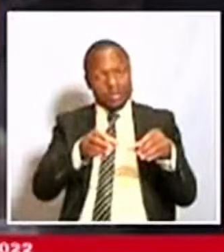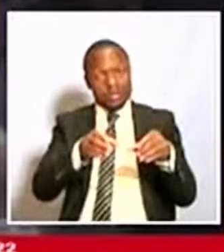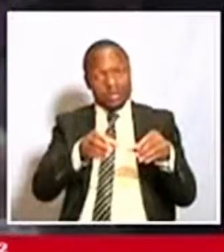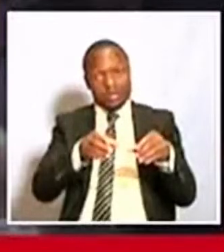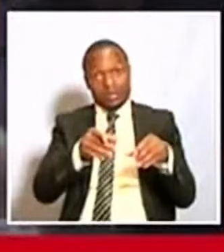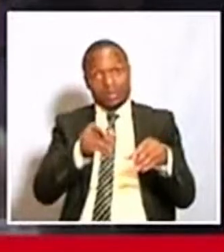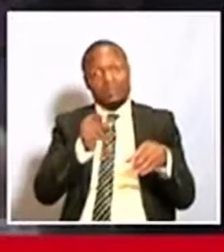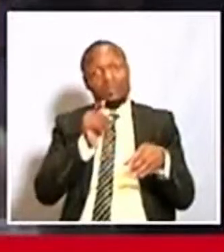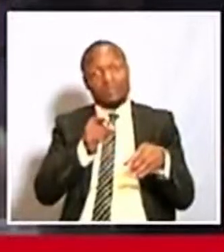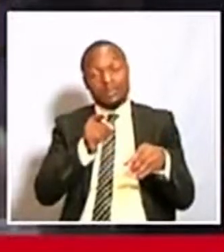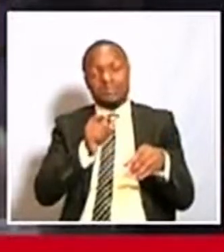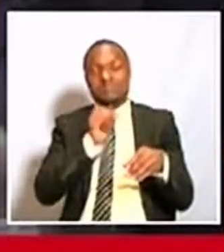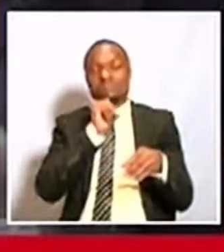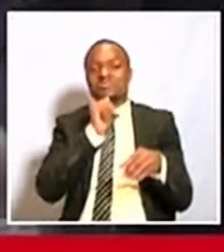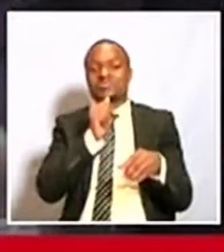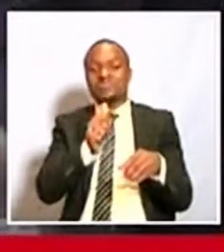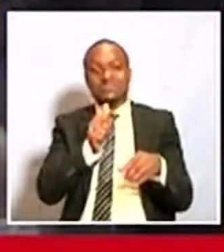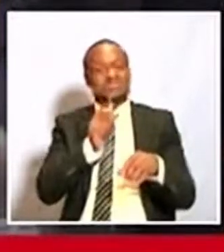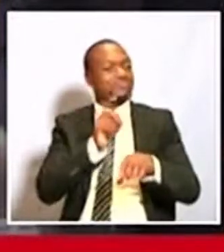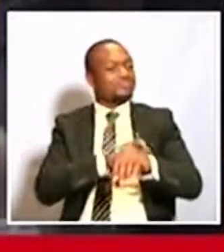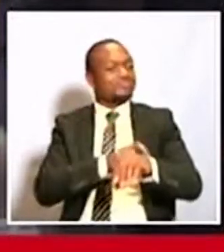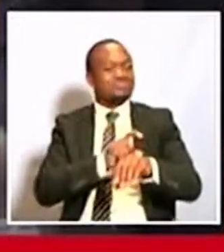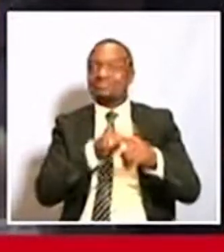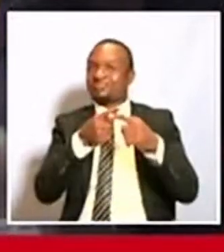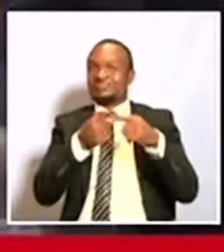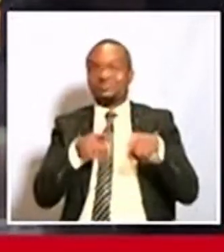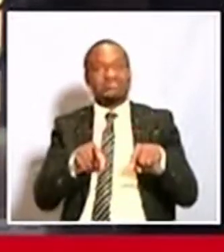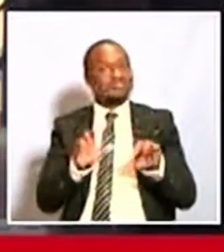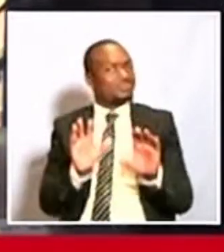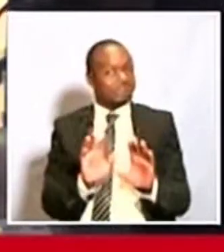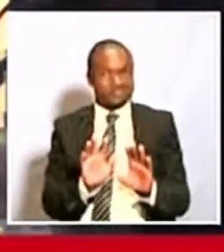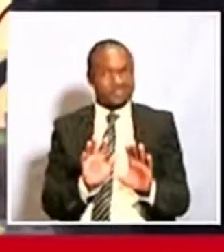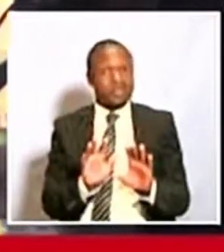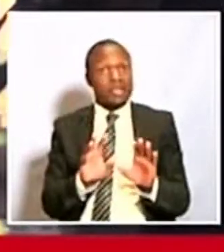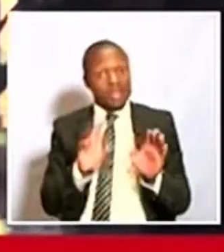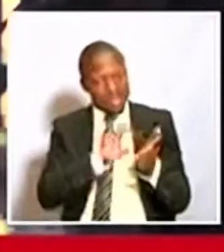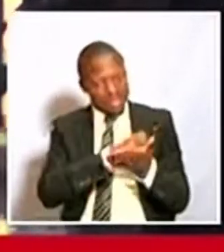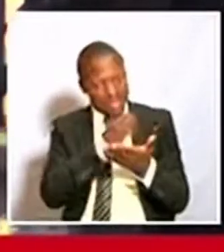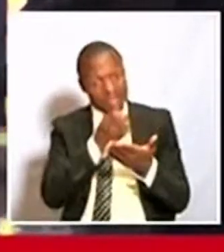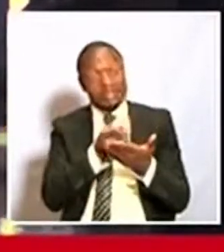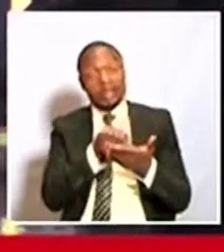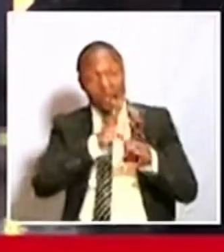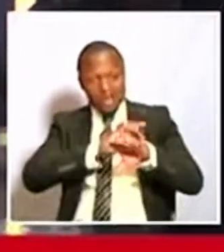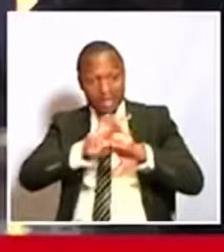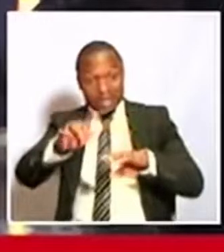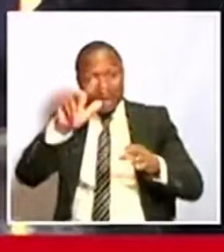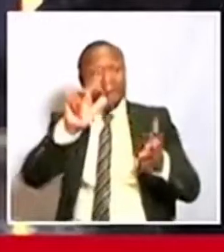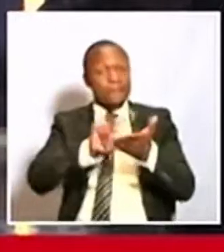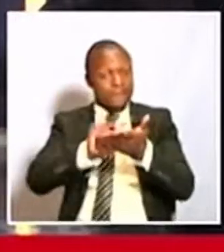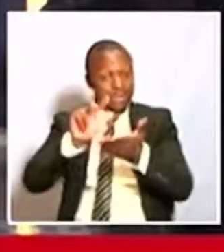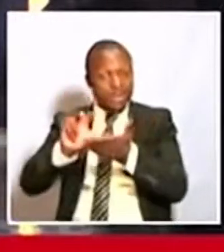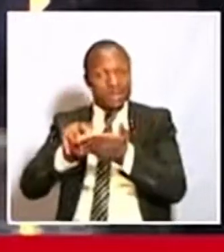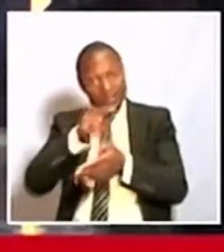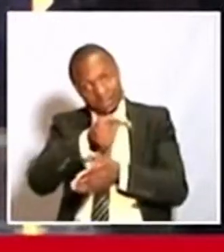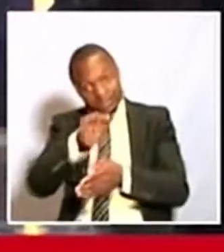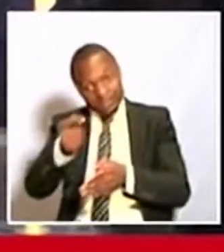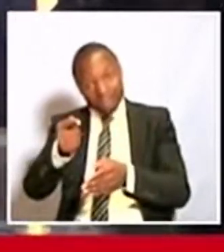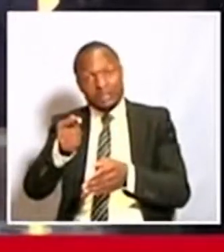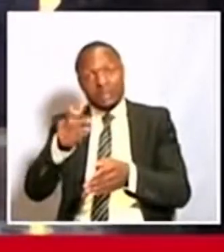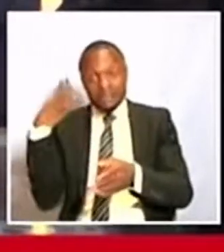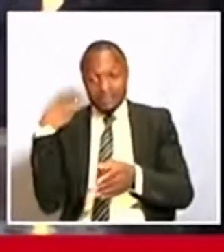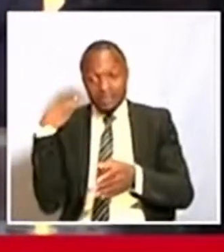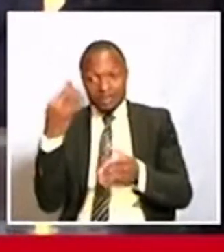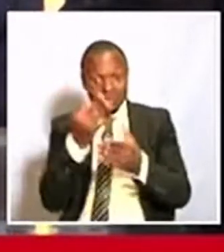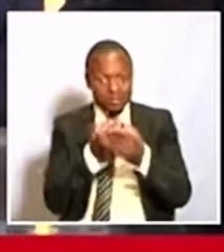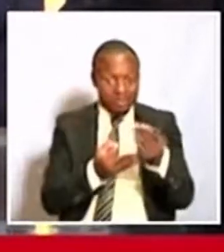done and adequately done. It's evident in the absence of signatures in all those application